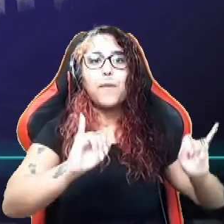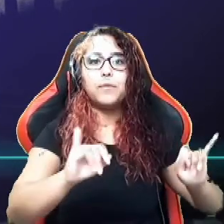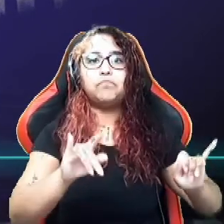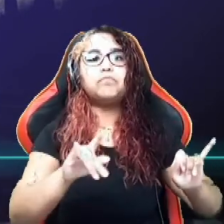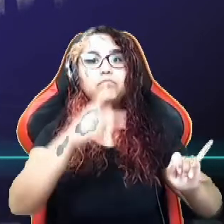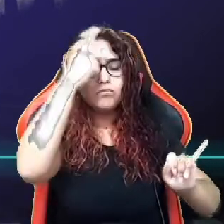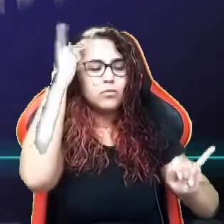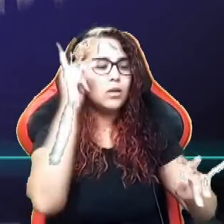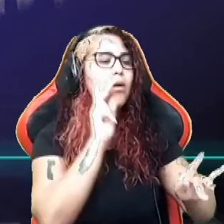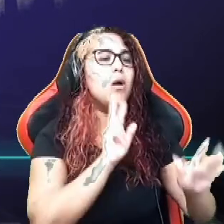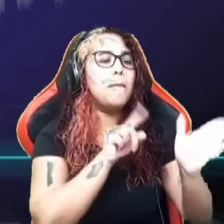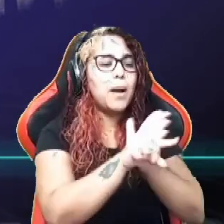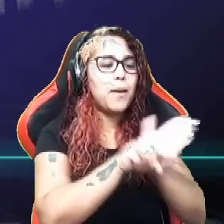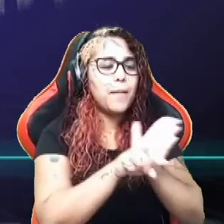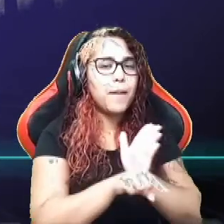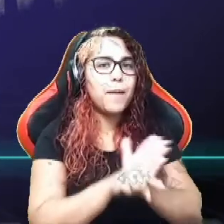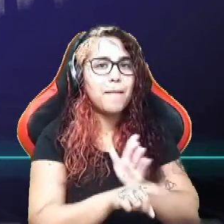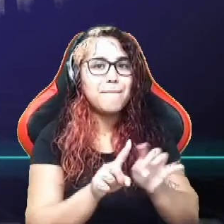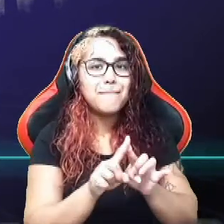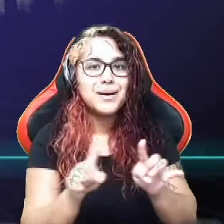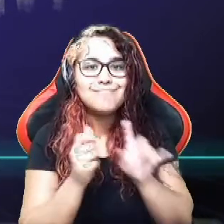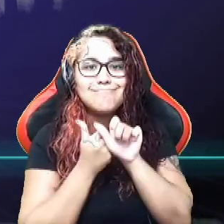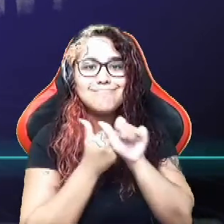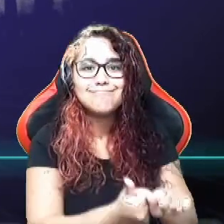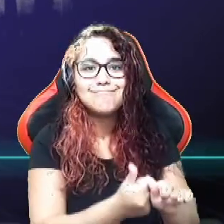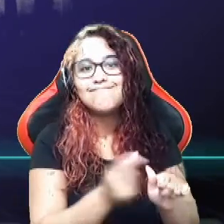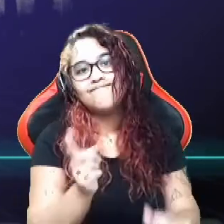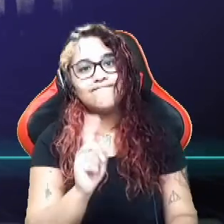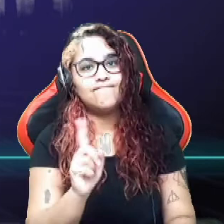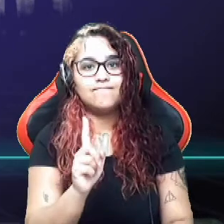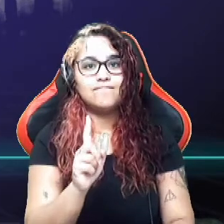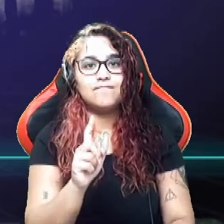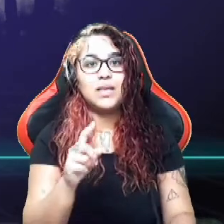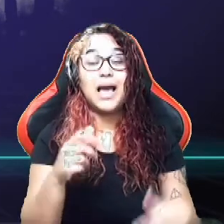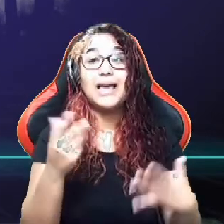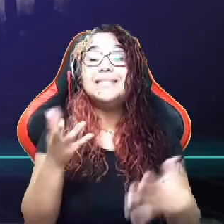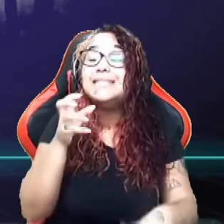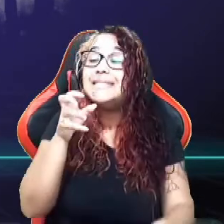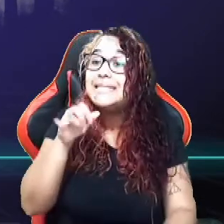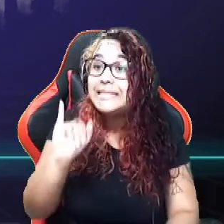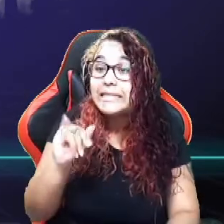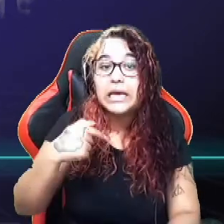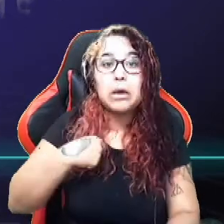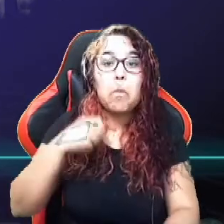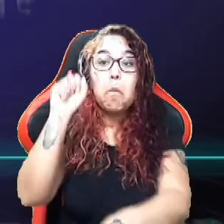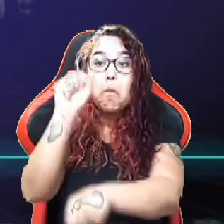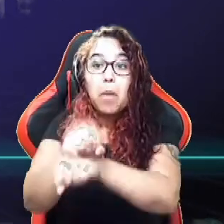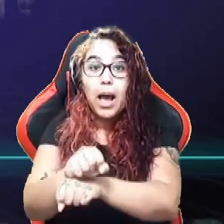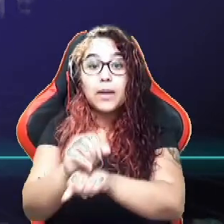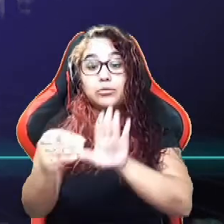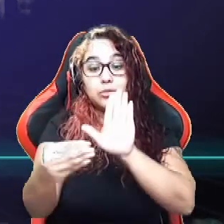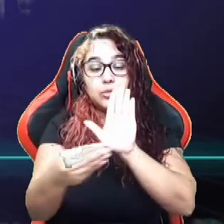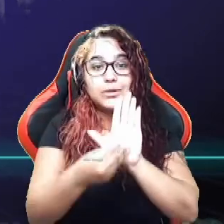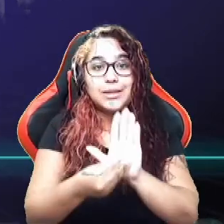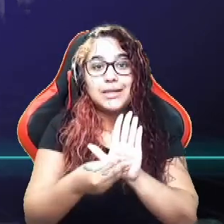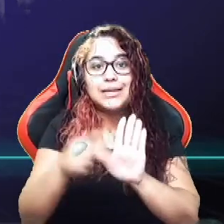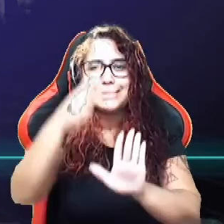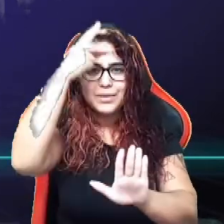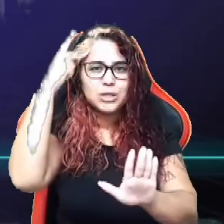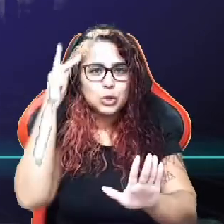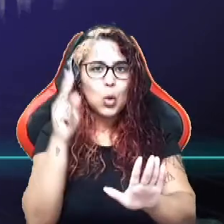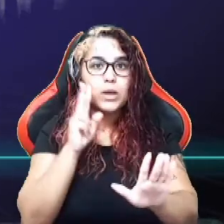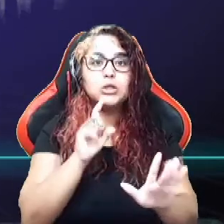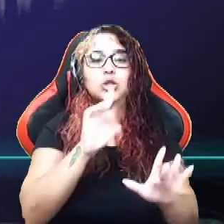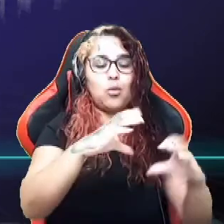really good, a user loves it, engages with it, comments, but I stop posting. And if I stop posting, they will